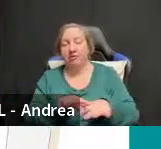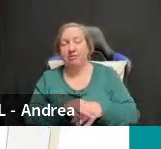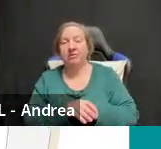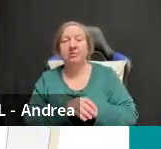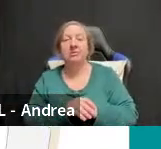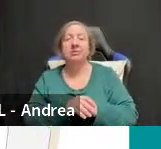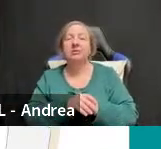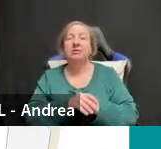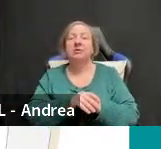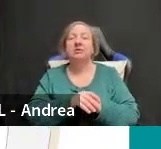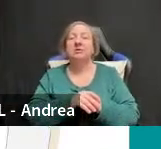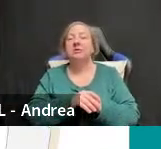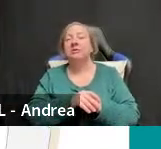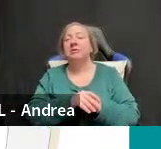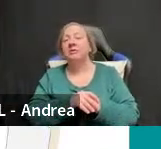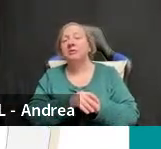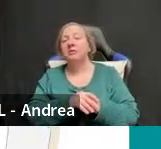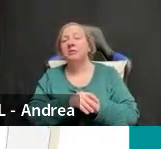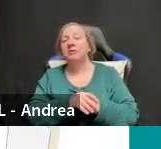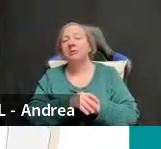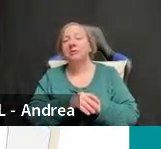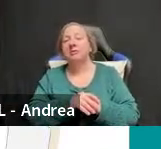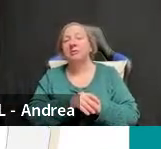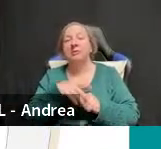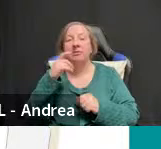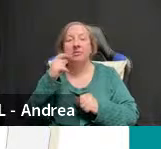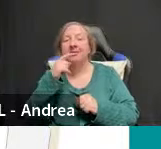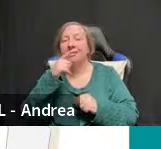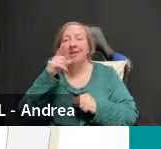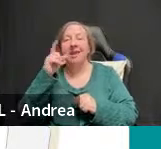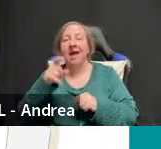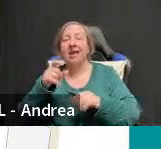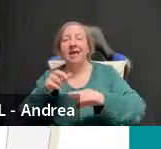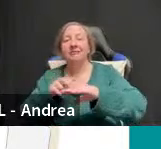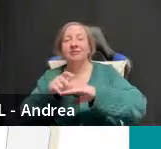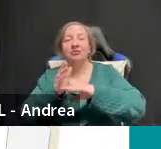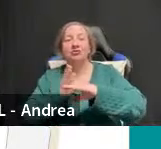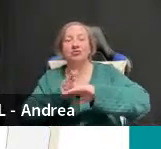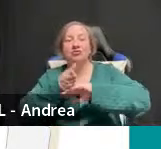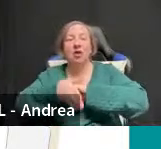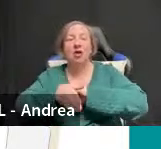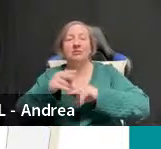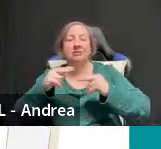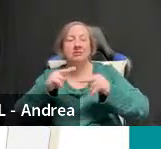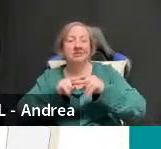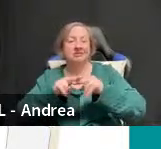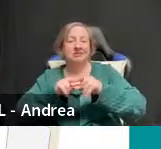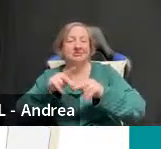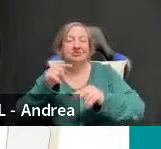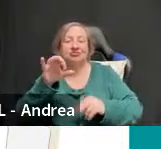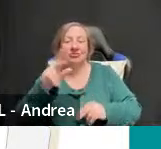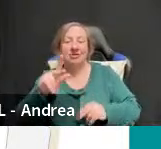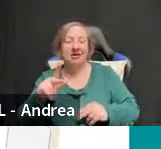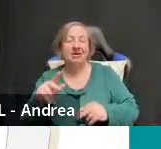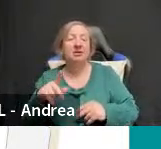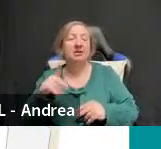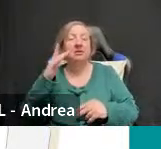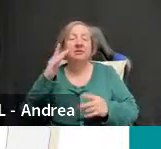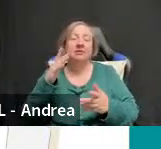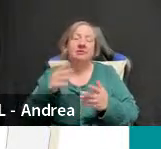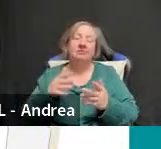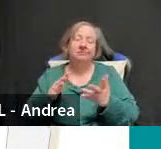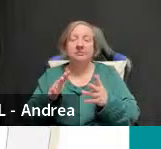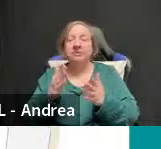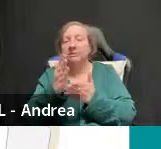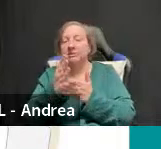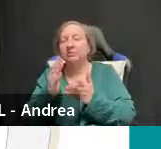it eliminates most of the track crossings, and I say most because on the south entrance, you